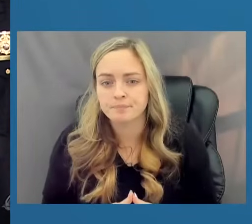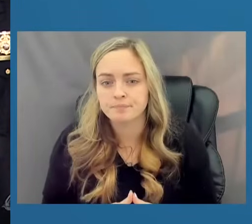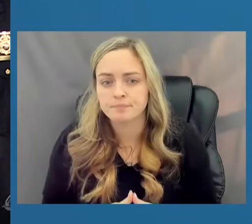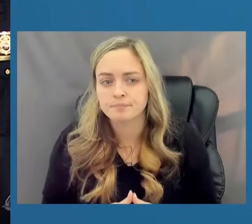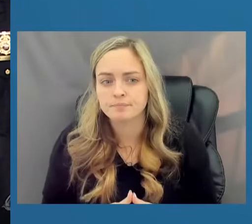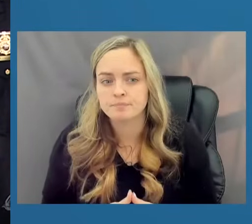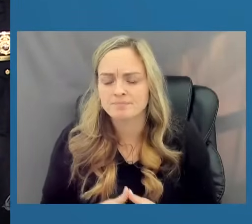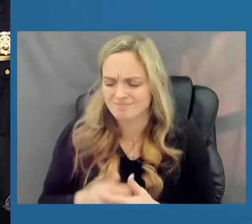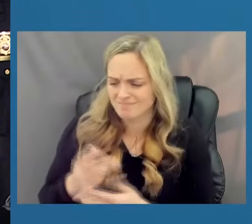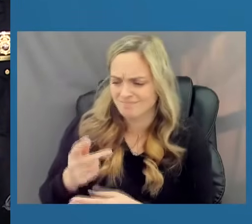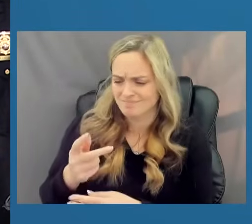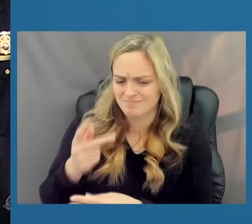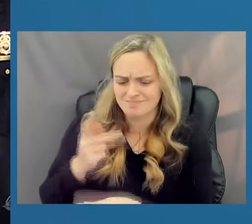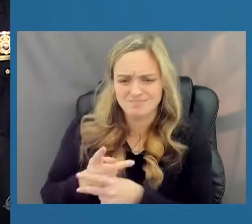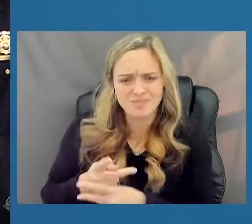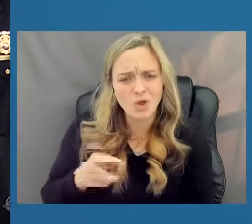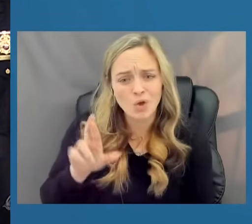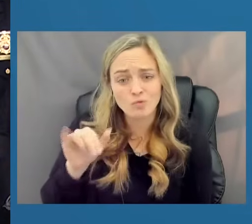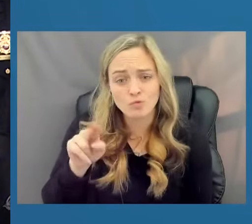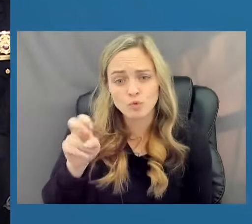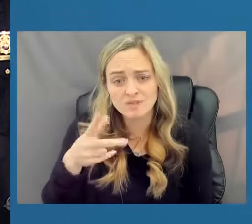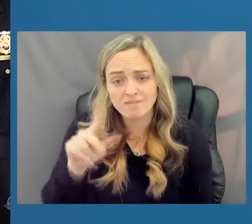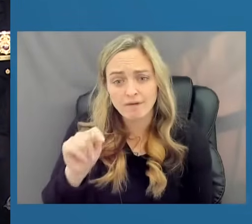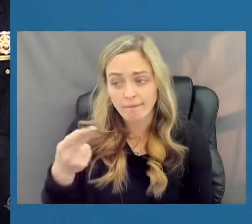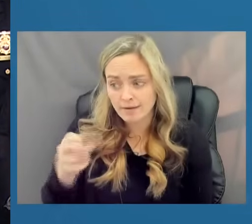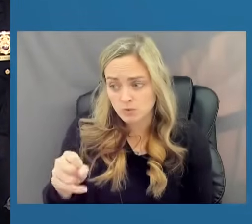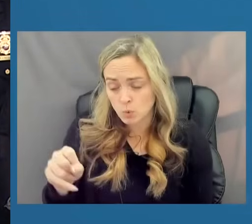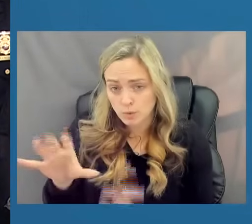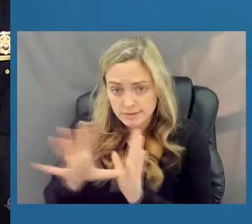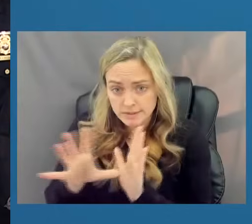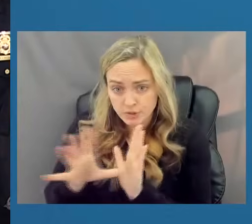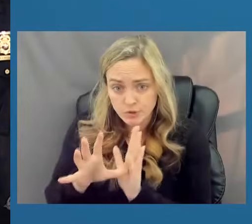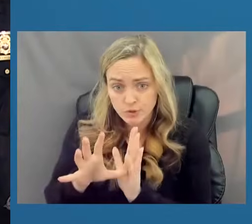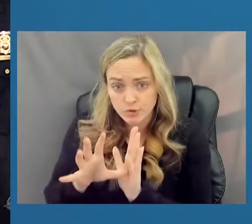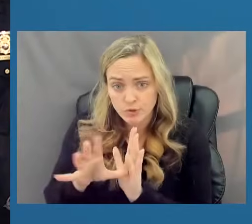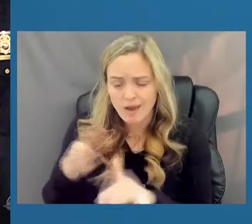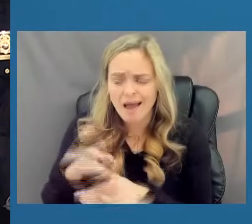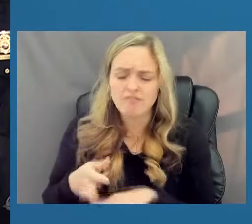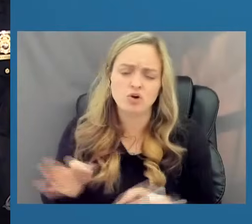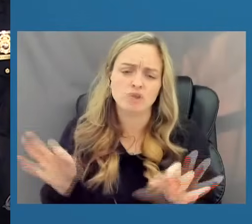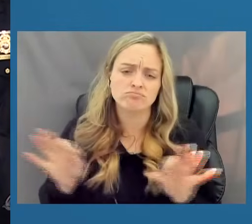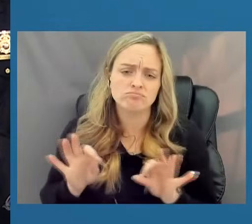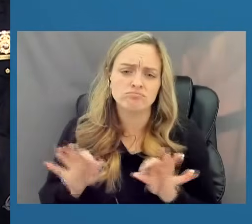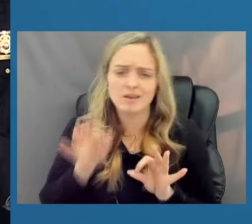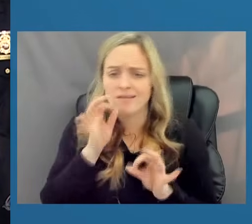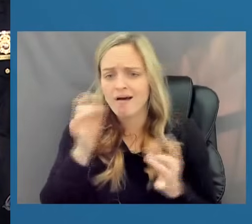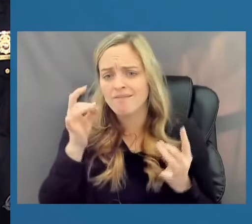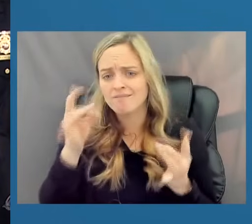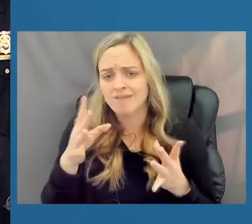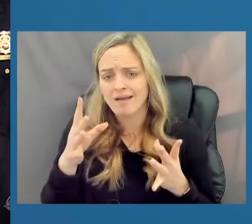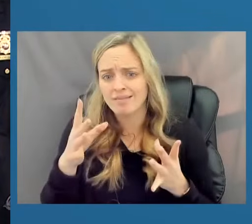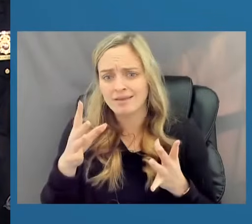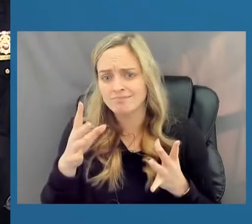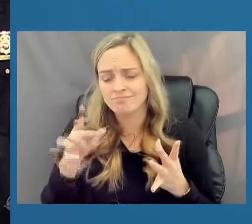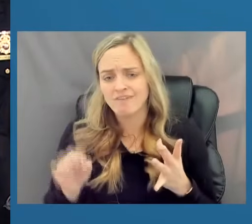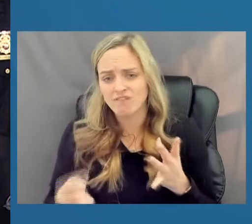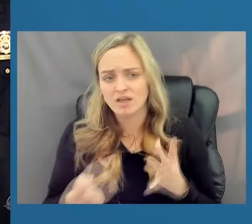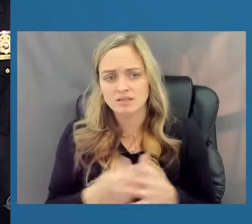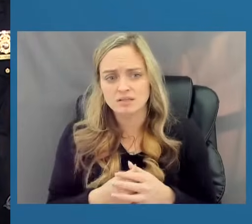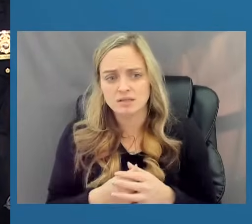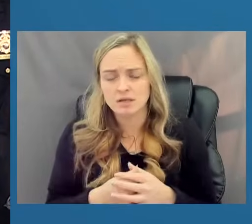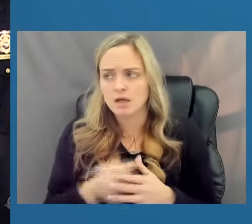detain a Roosevelt High School senior after a minor nonviolent offense. This young man was